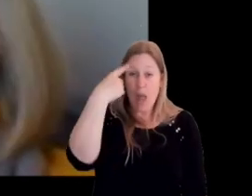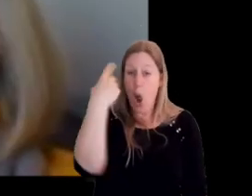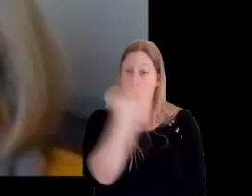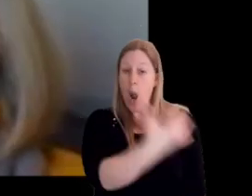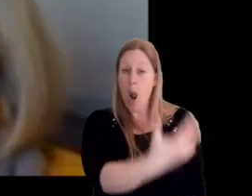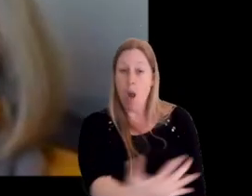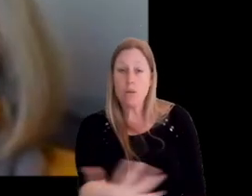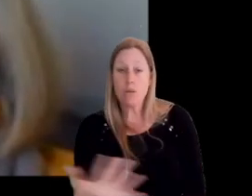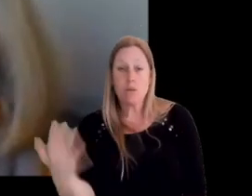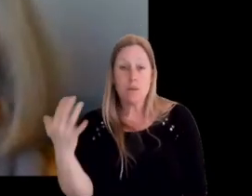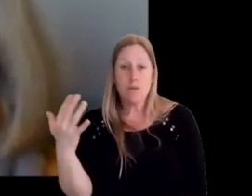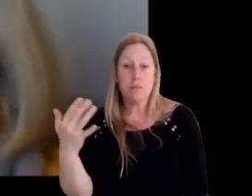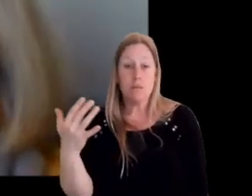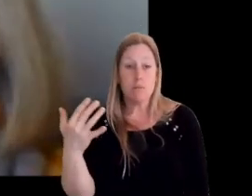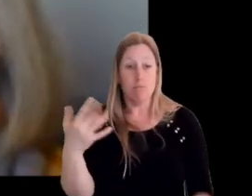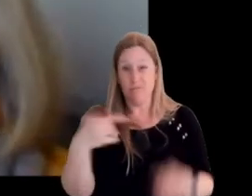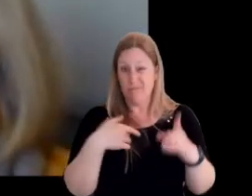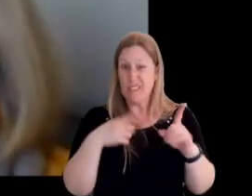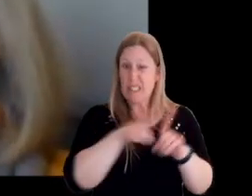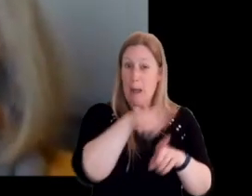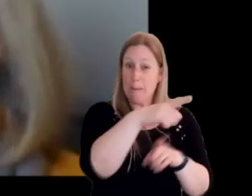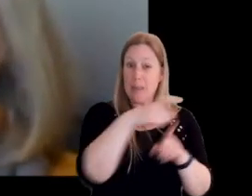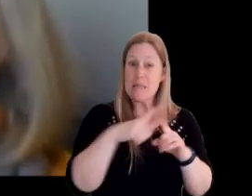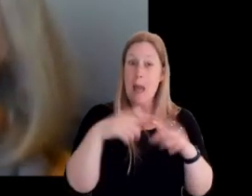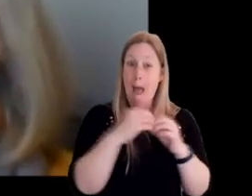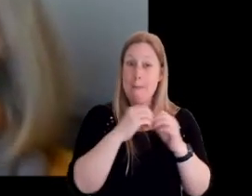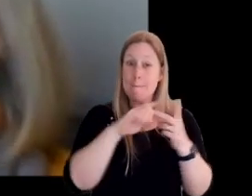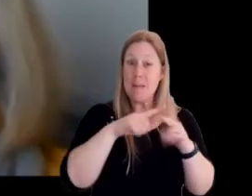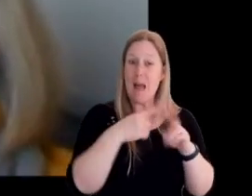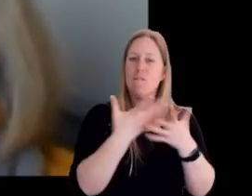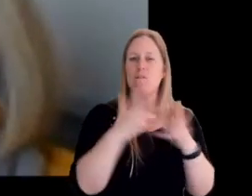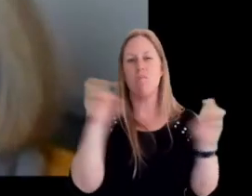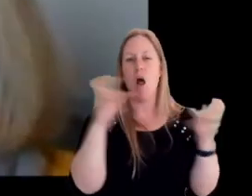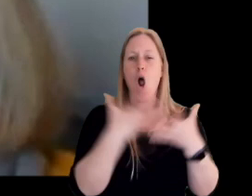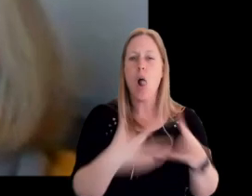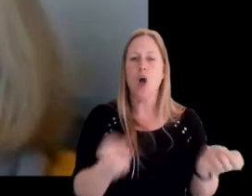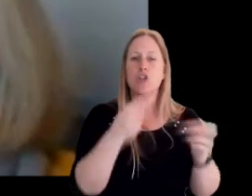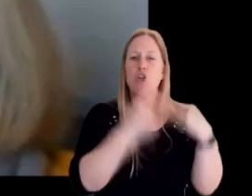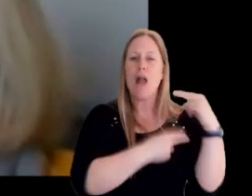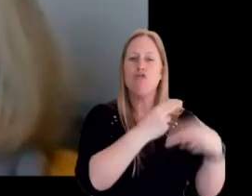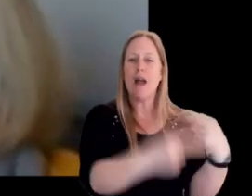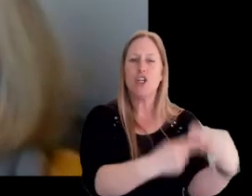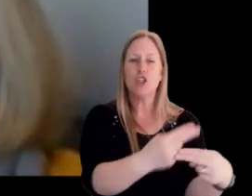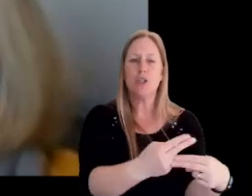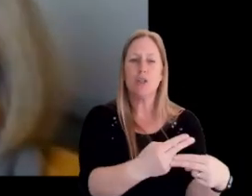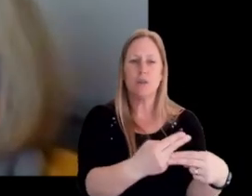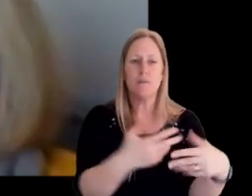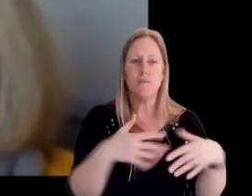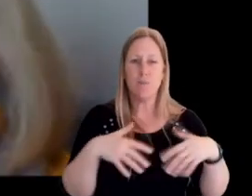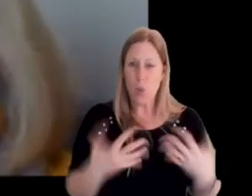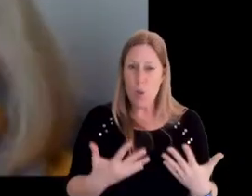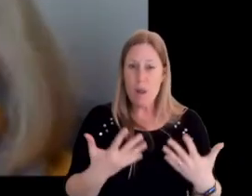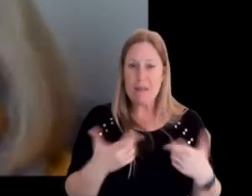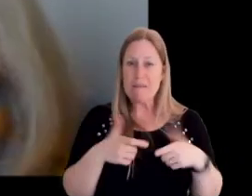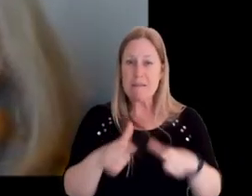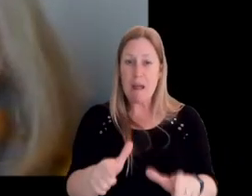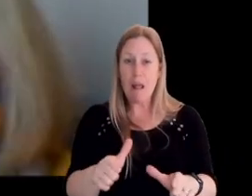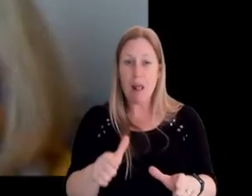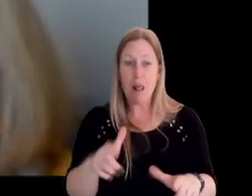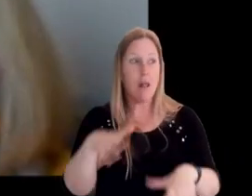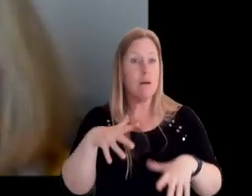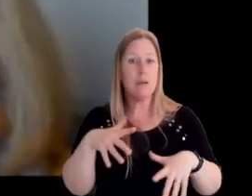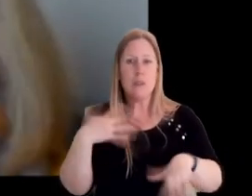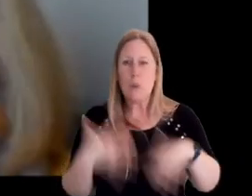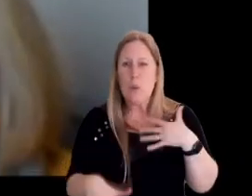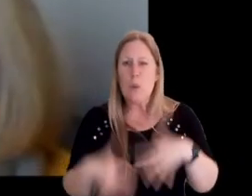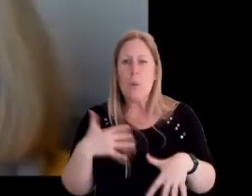of people, as Debbie says, the lost generations, who I think there's still a lot of people out there